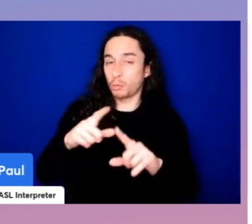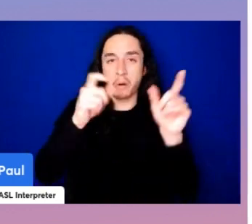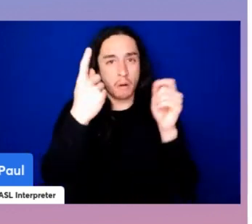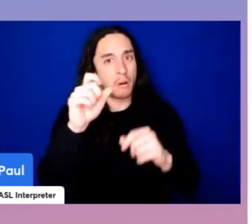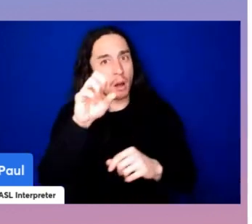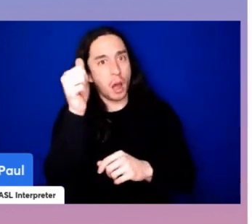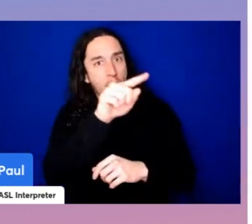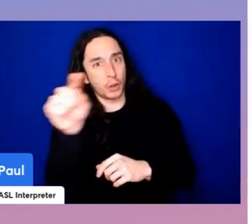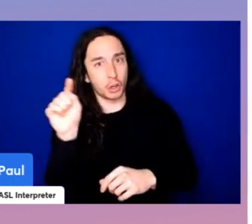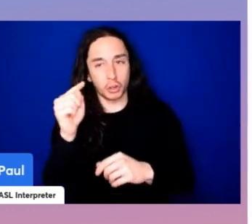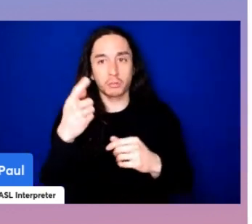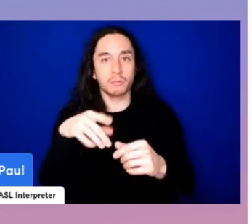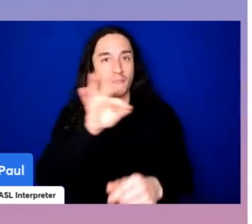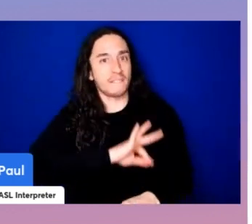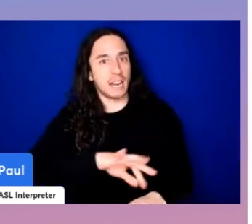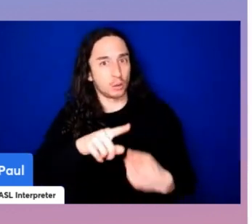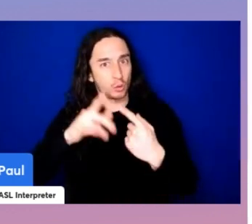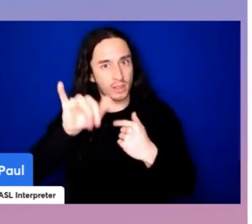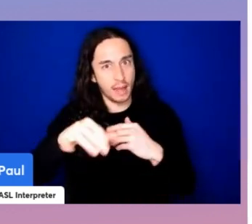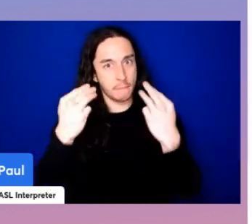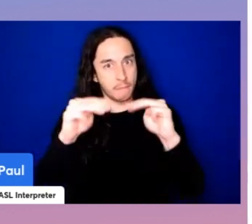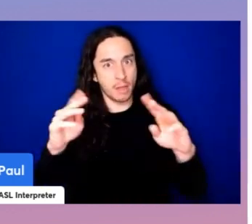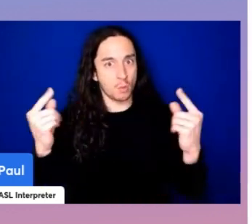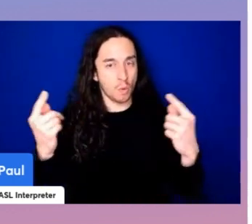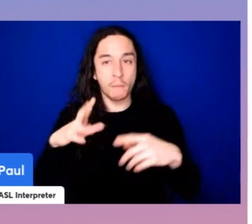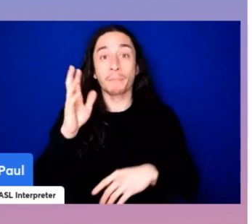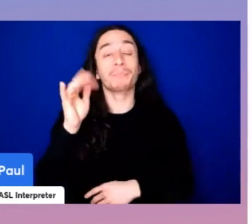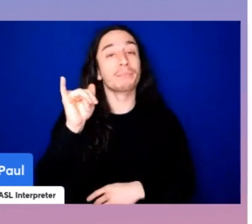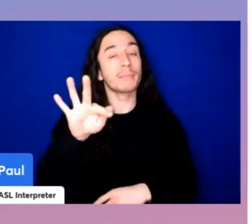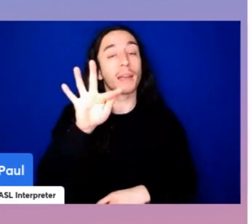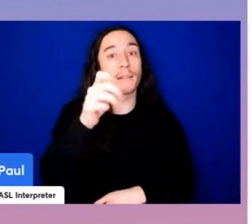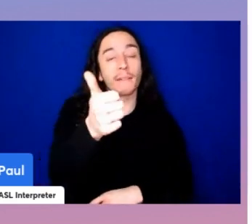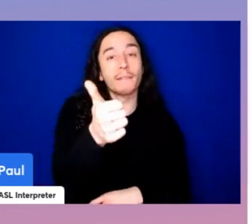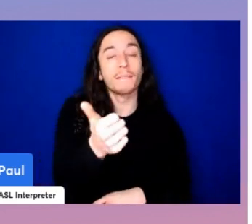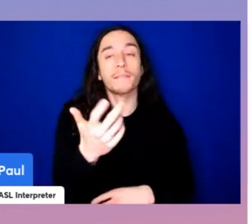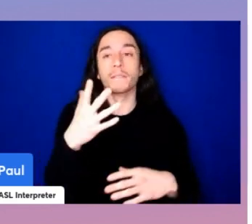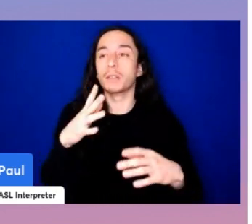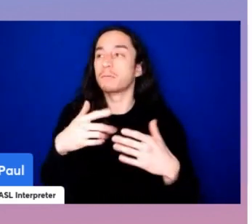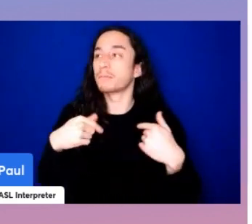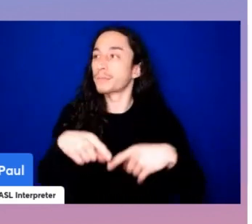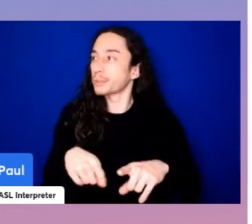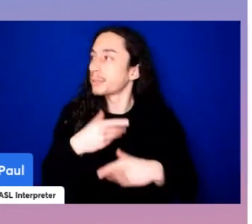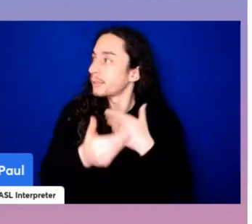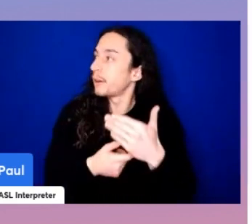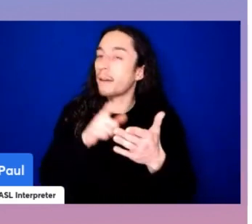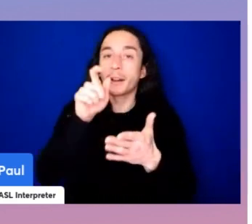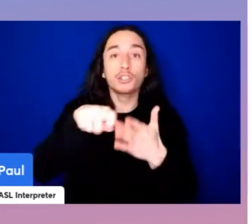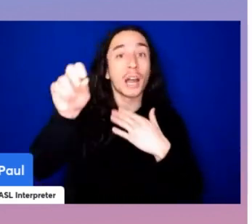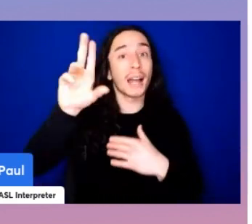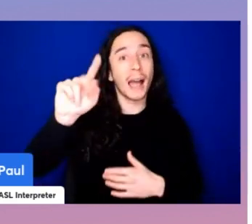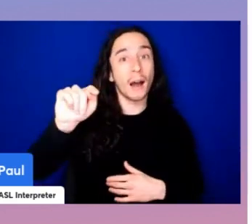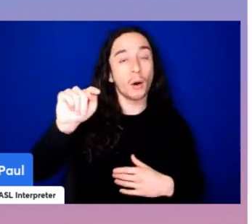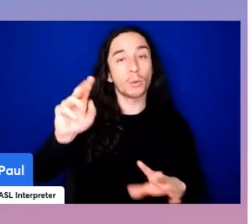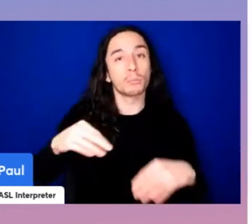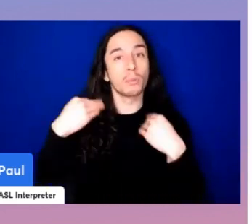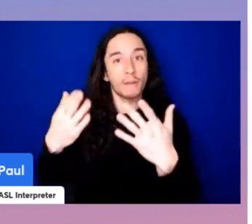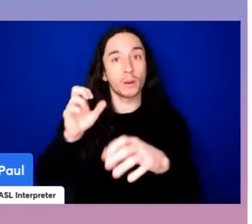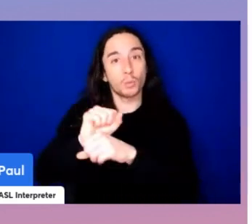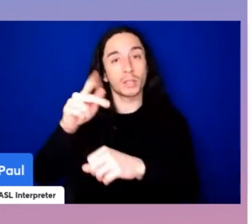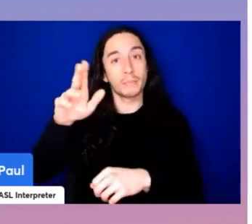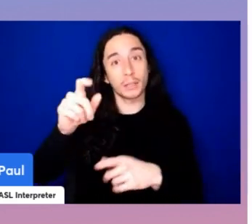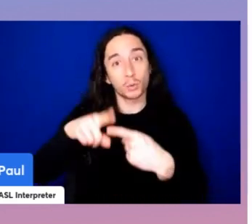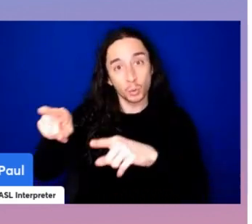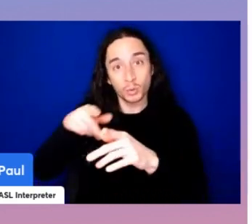like kind of advantages to that method is that if you, in the process of checking out the workspace, providing a workspace to a